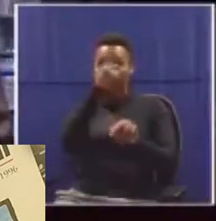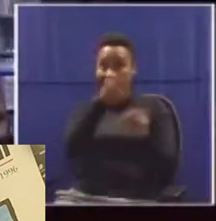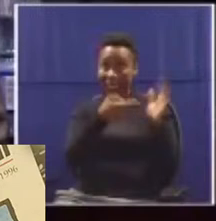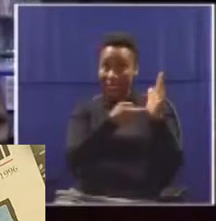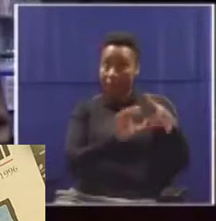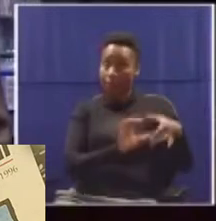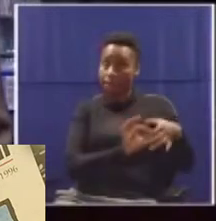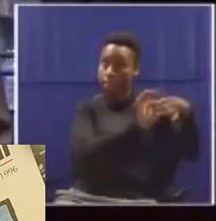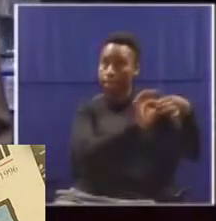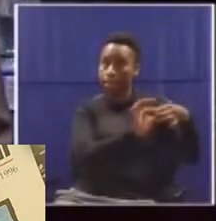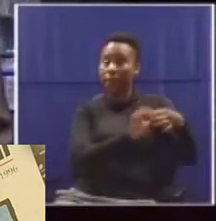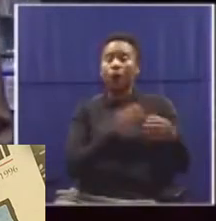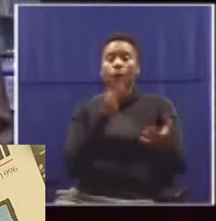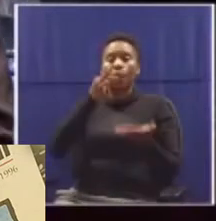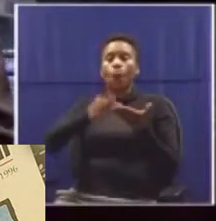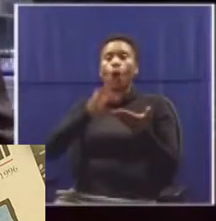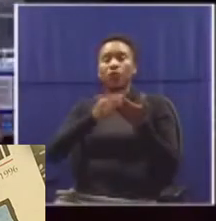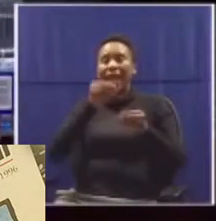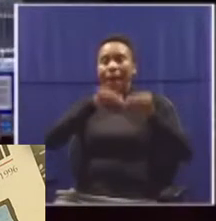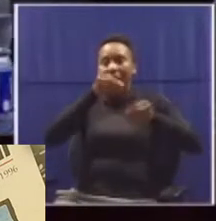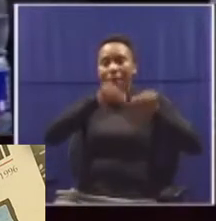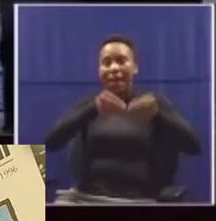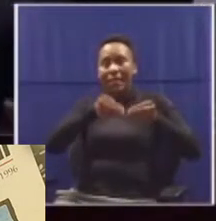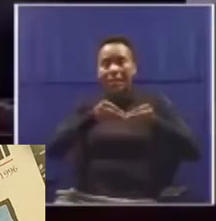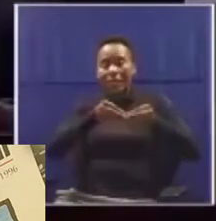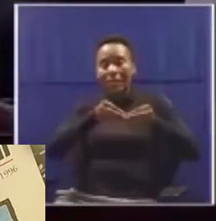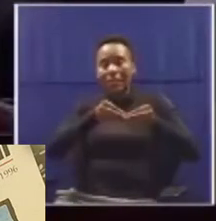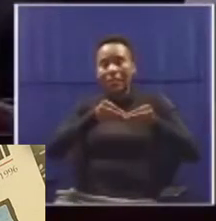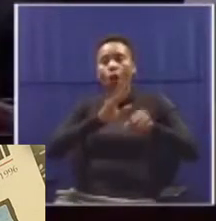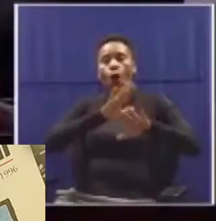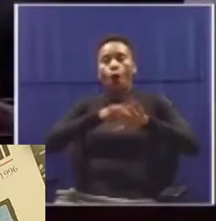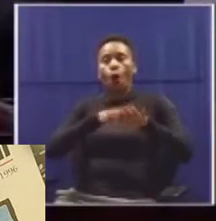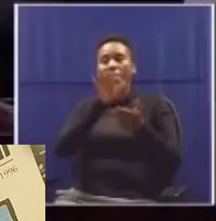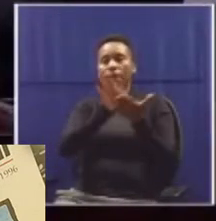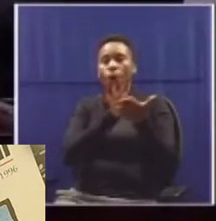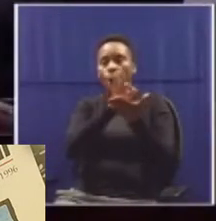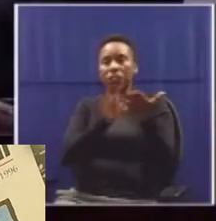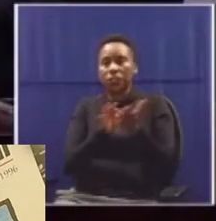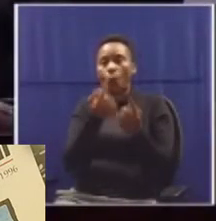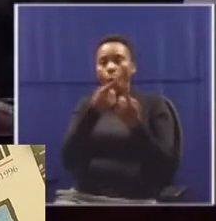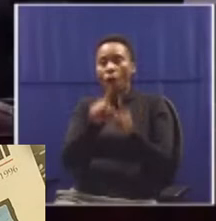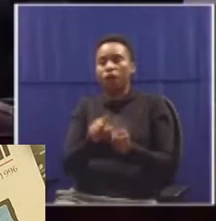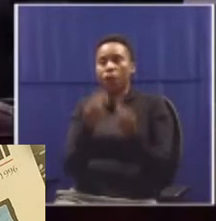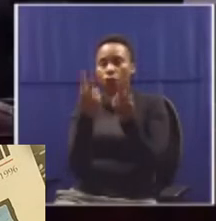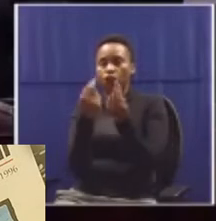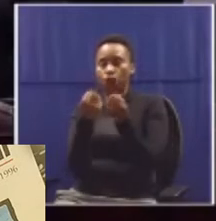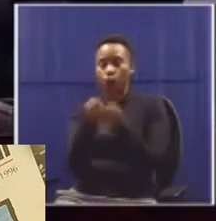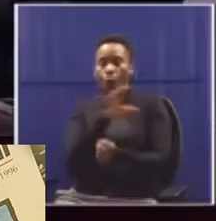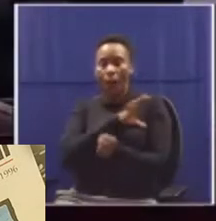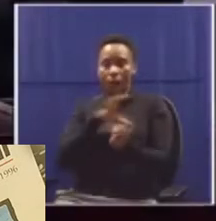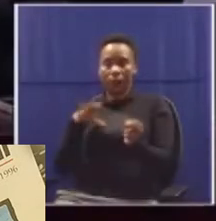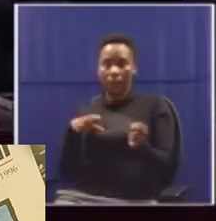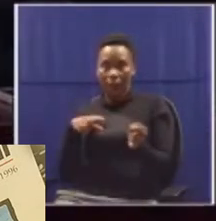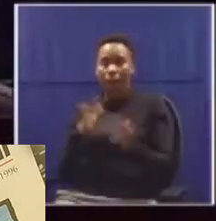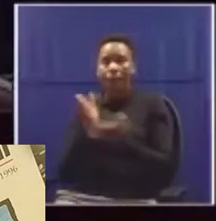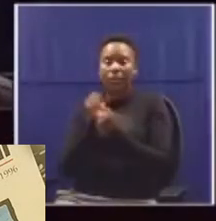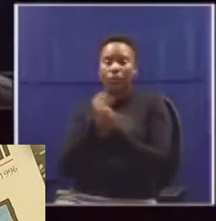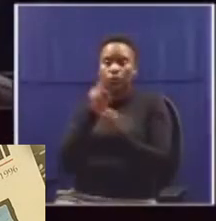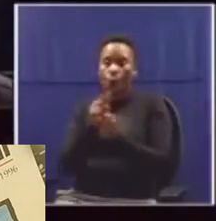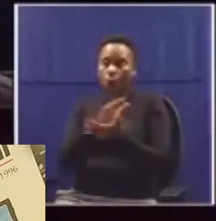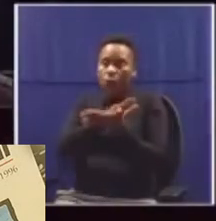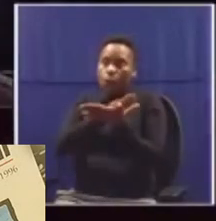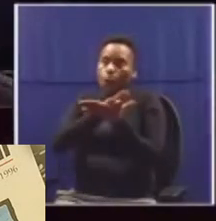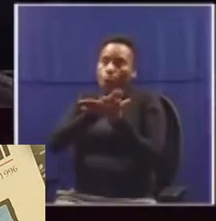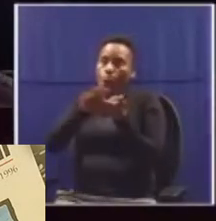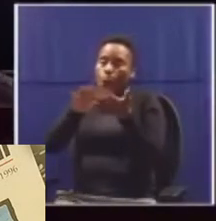to proposed amendments on the voting of the new Council and to ensure a smooth continuous